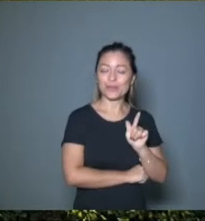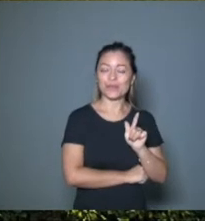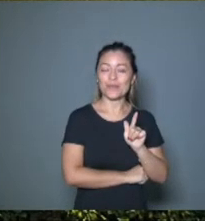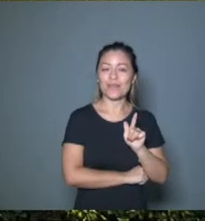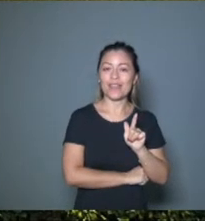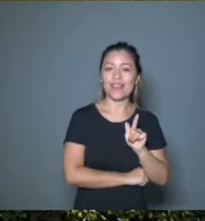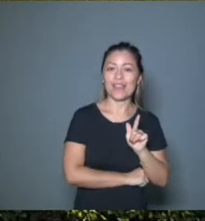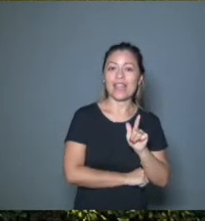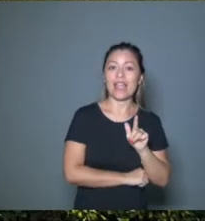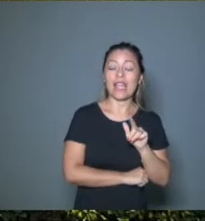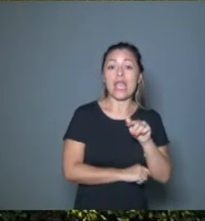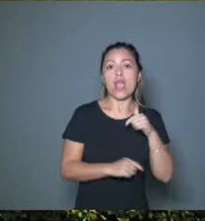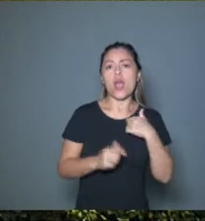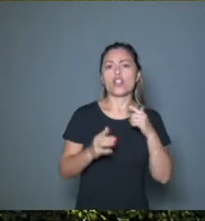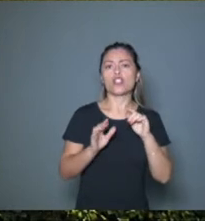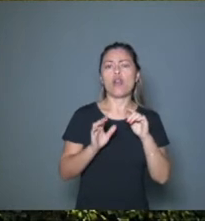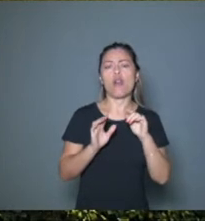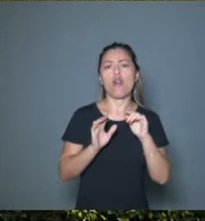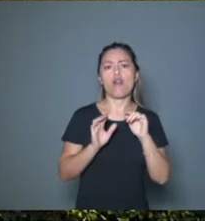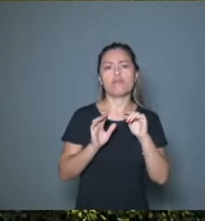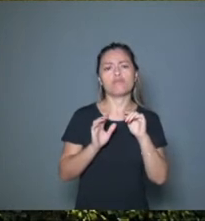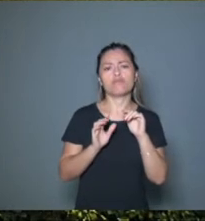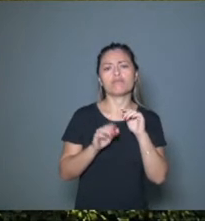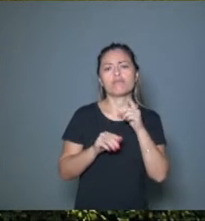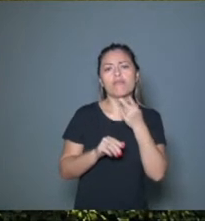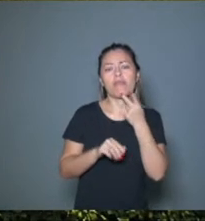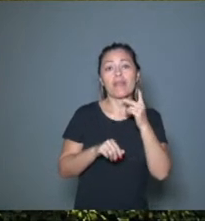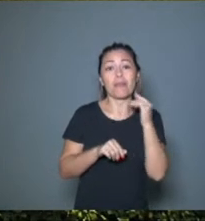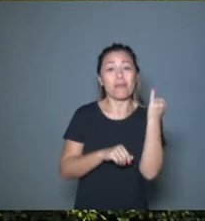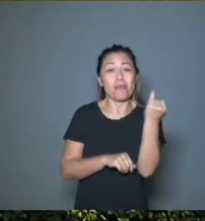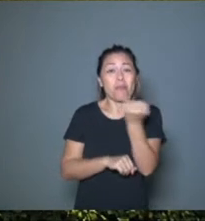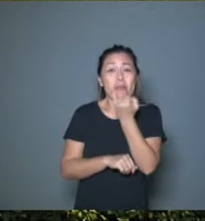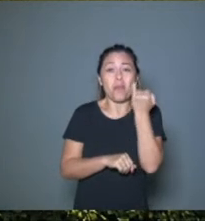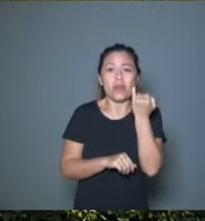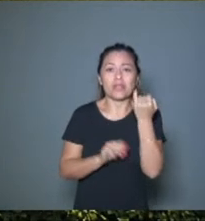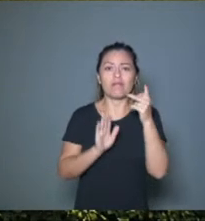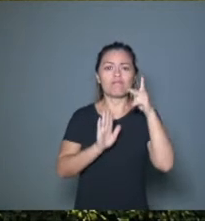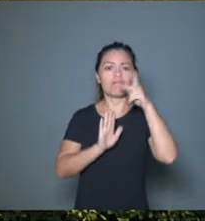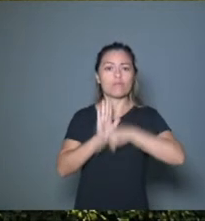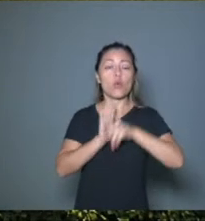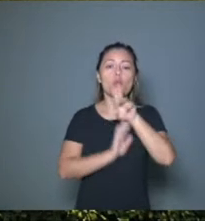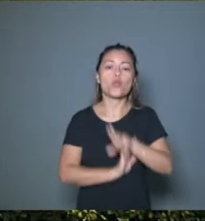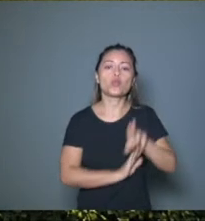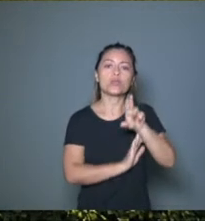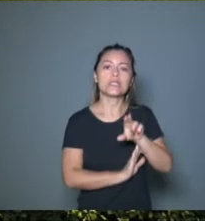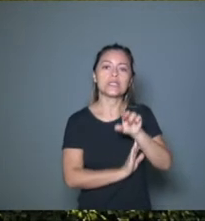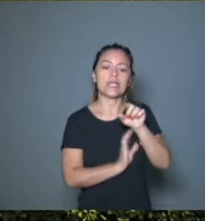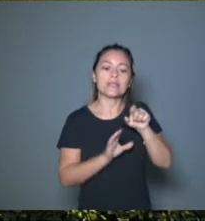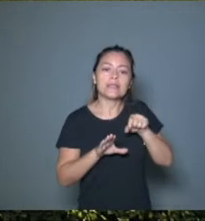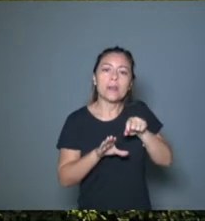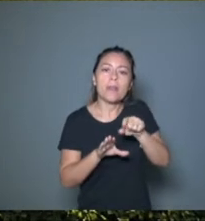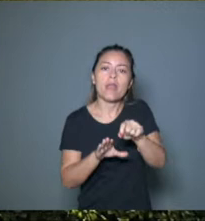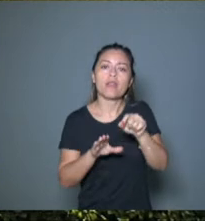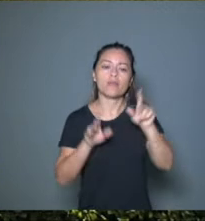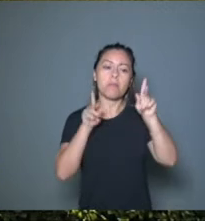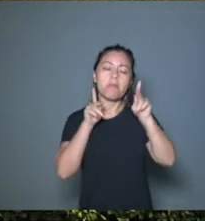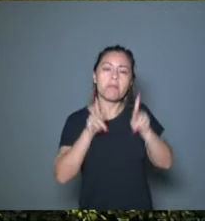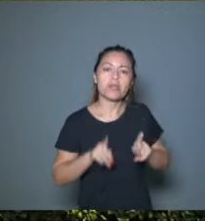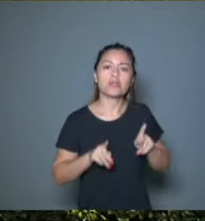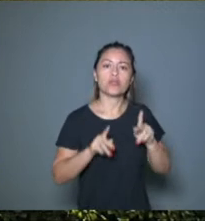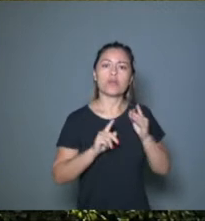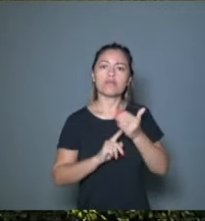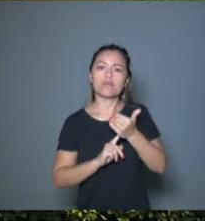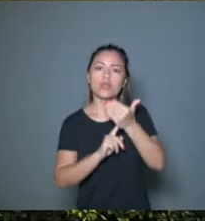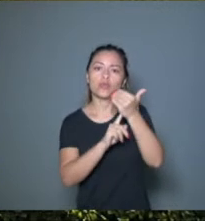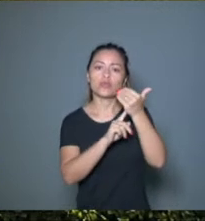Mato Grosso. I would just like to reinforce the important pillars of the seed production project: